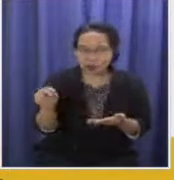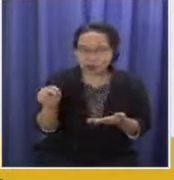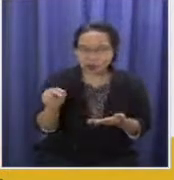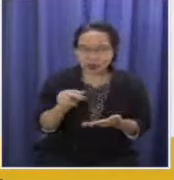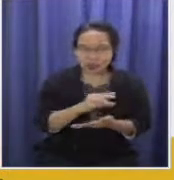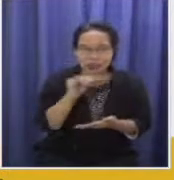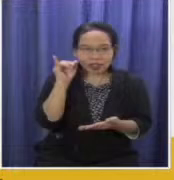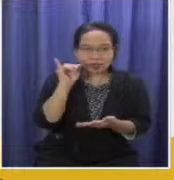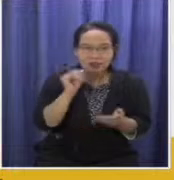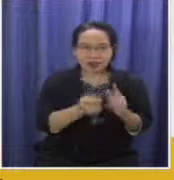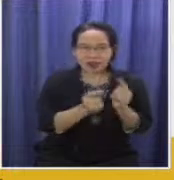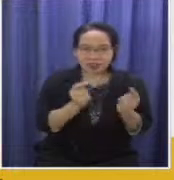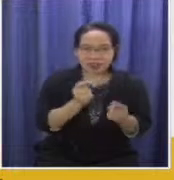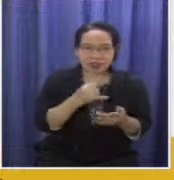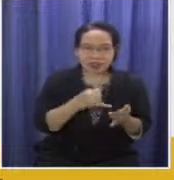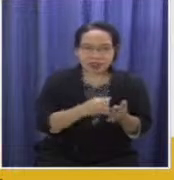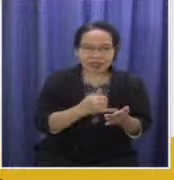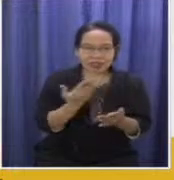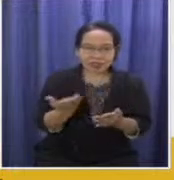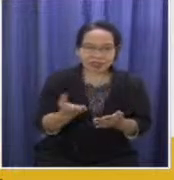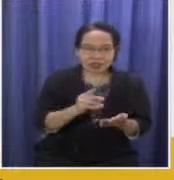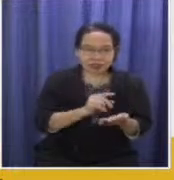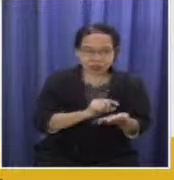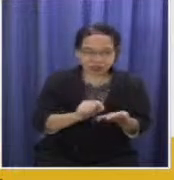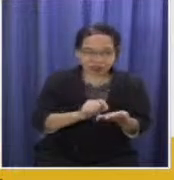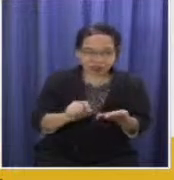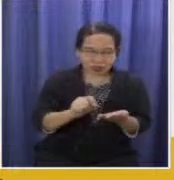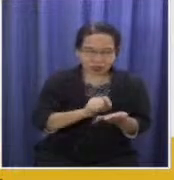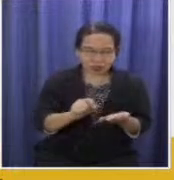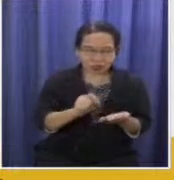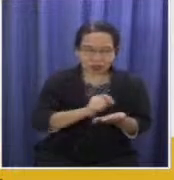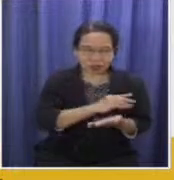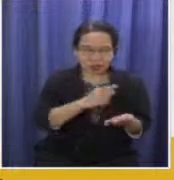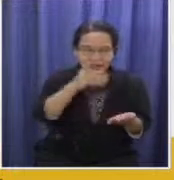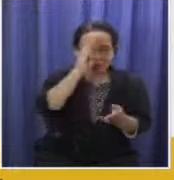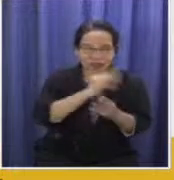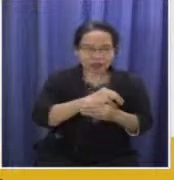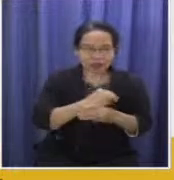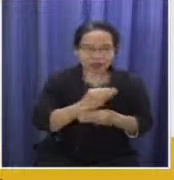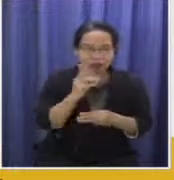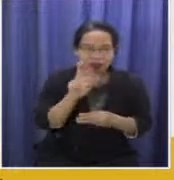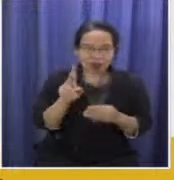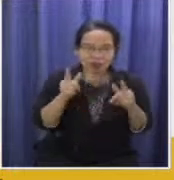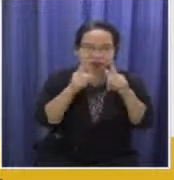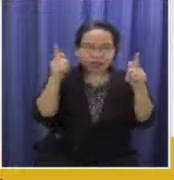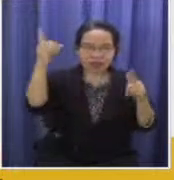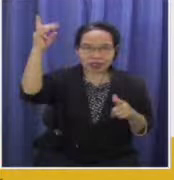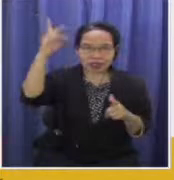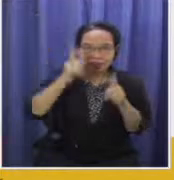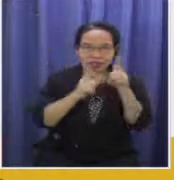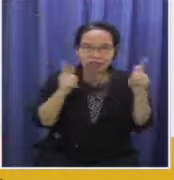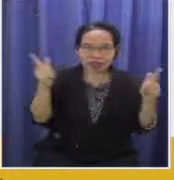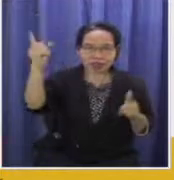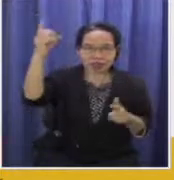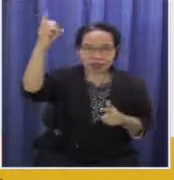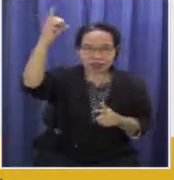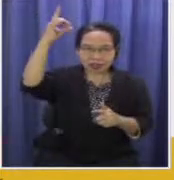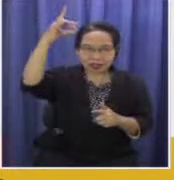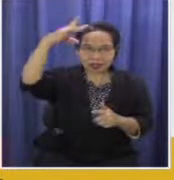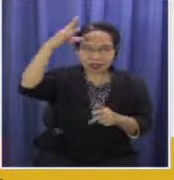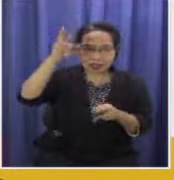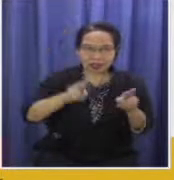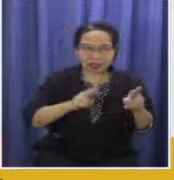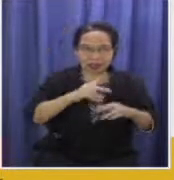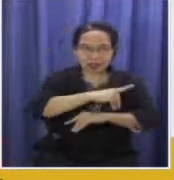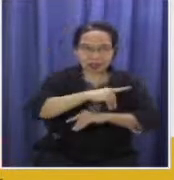if you are to translate it, you will be writing it as, "And God made 2 great lights, the greater light to rule the day, and